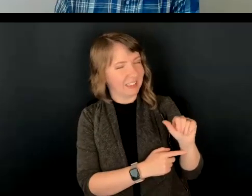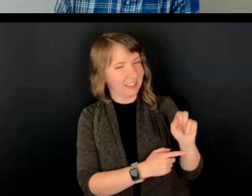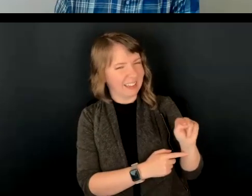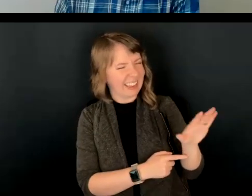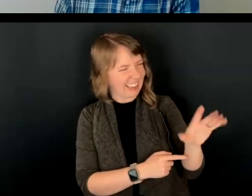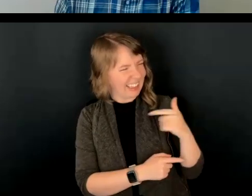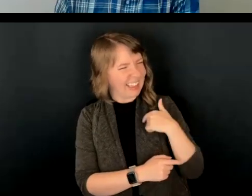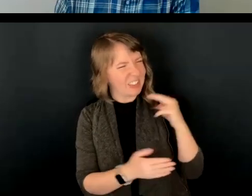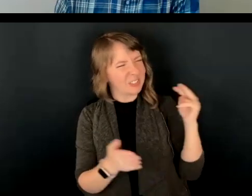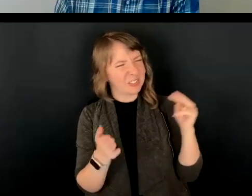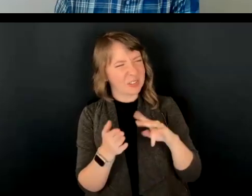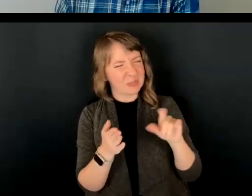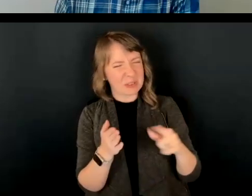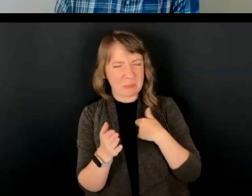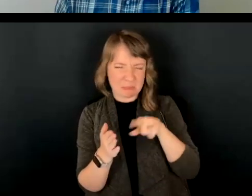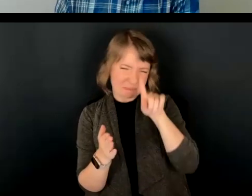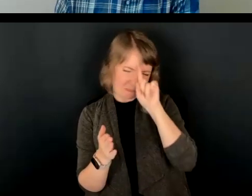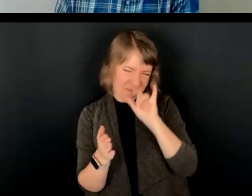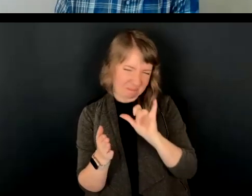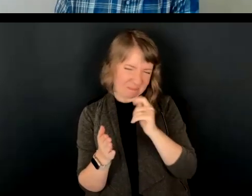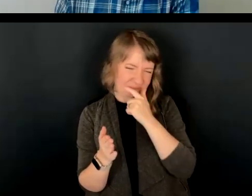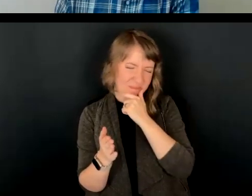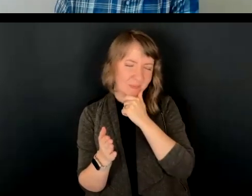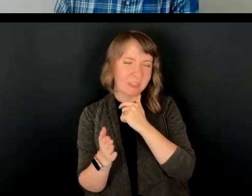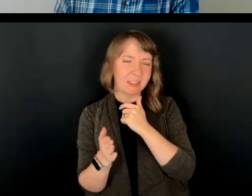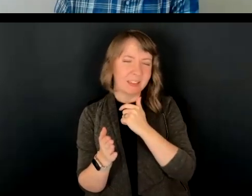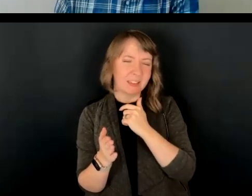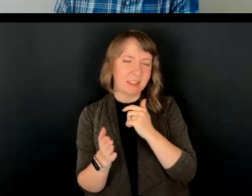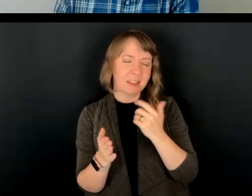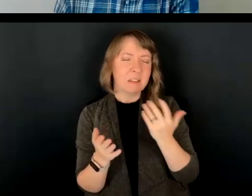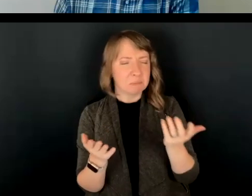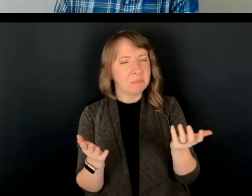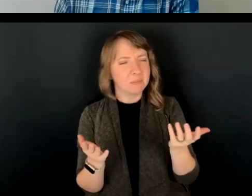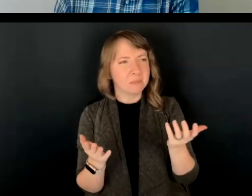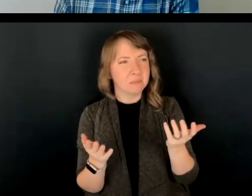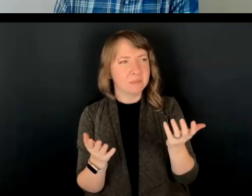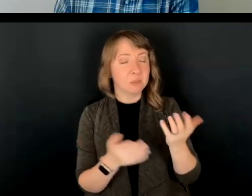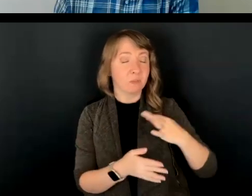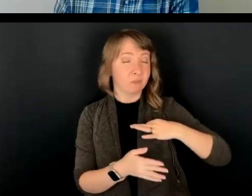But I think, there's some things with volunteers that are important to consider.